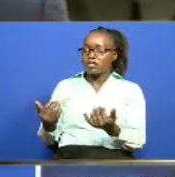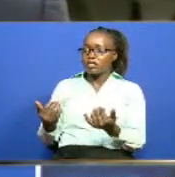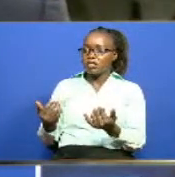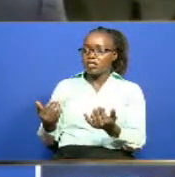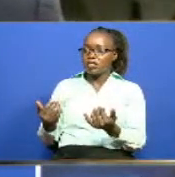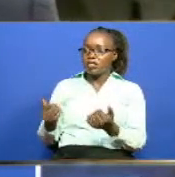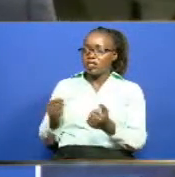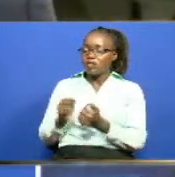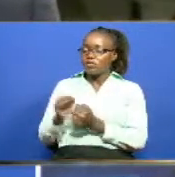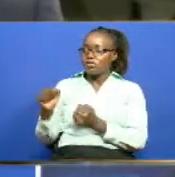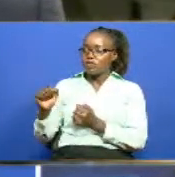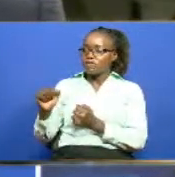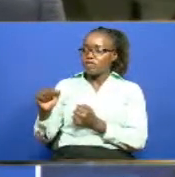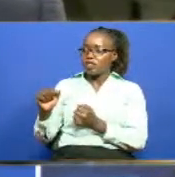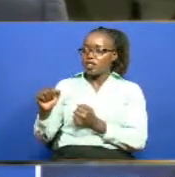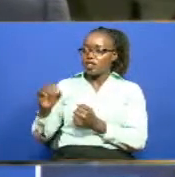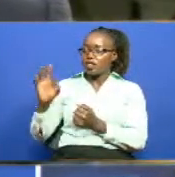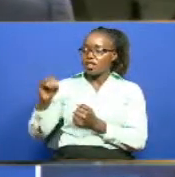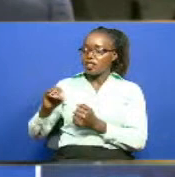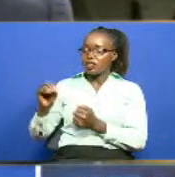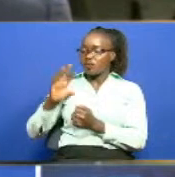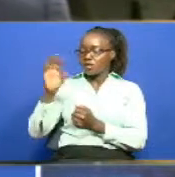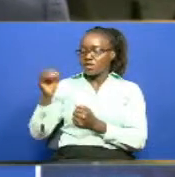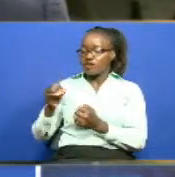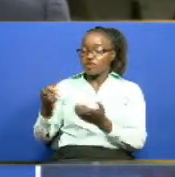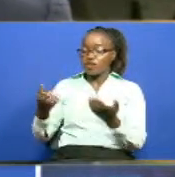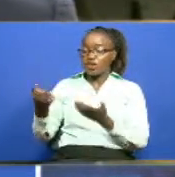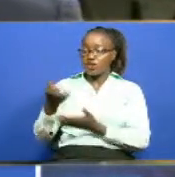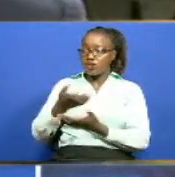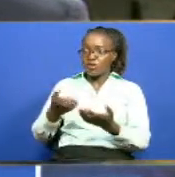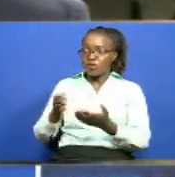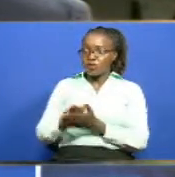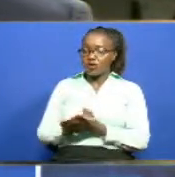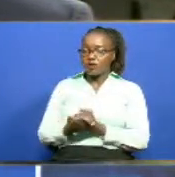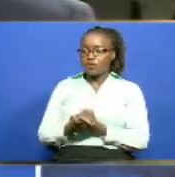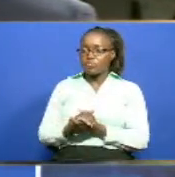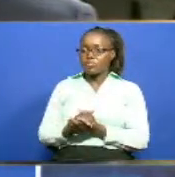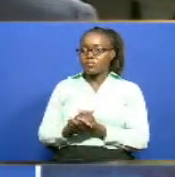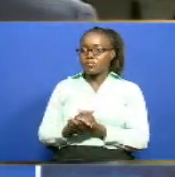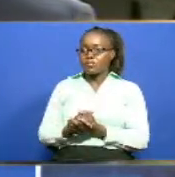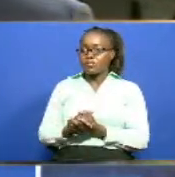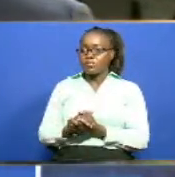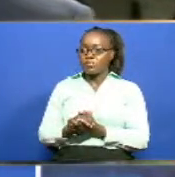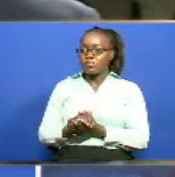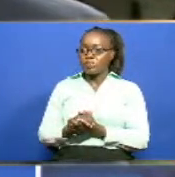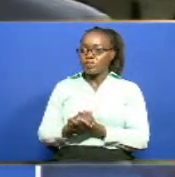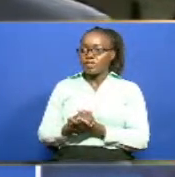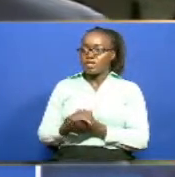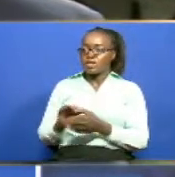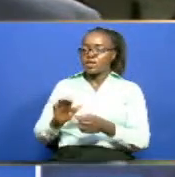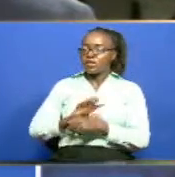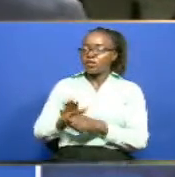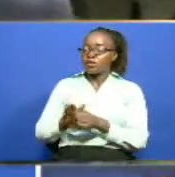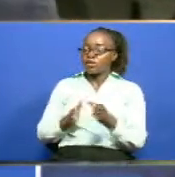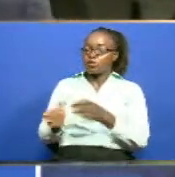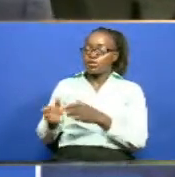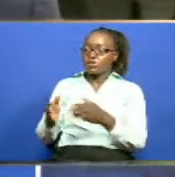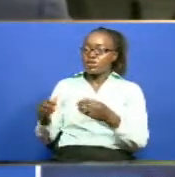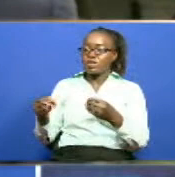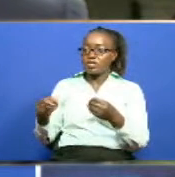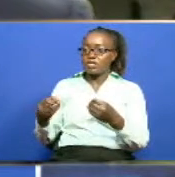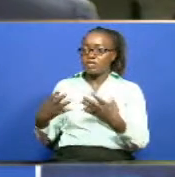15-30% of the economy. Interestingly enough, and COVID gives us this opportunity to